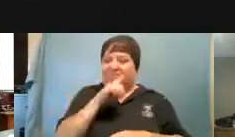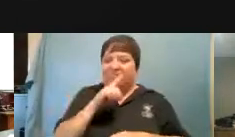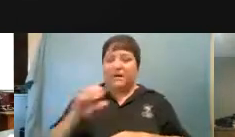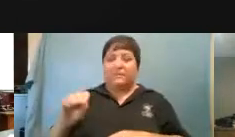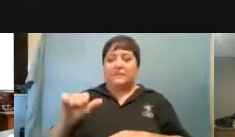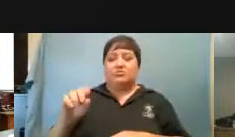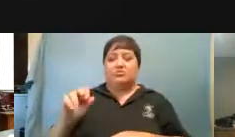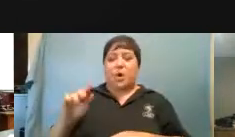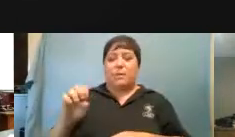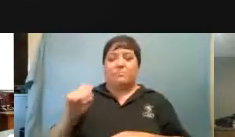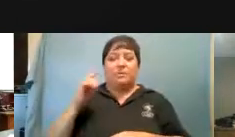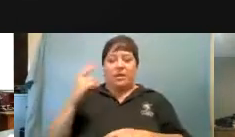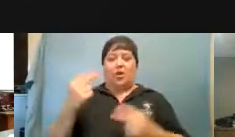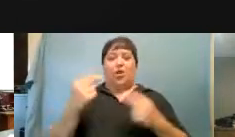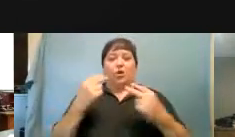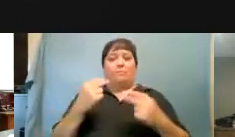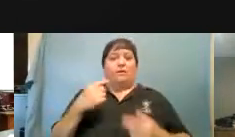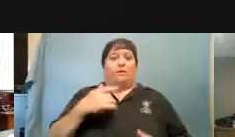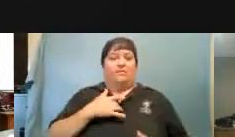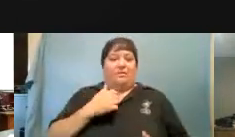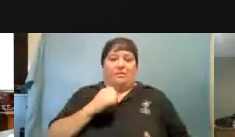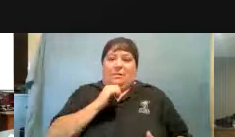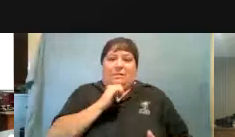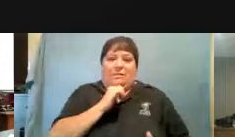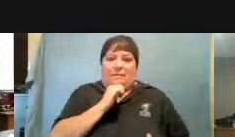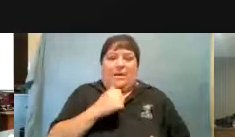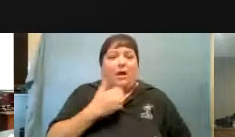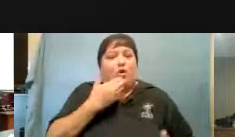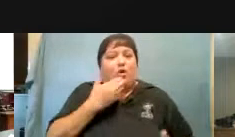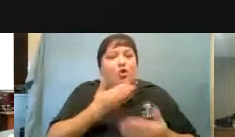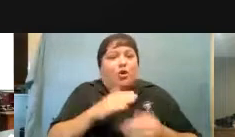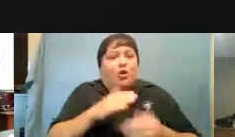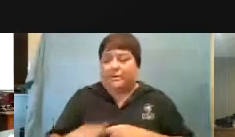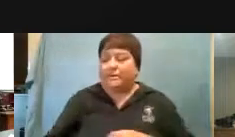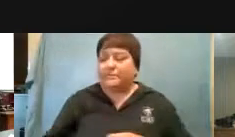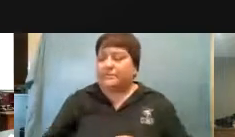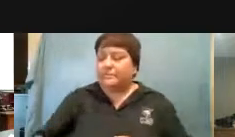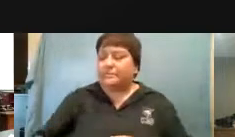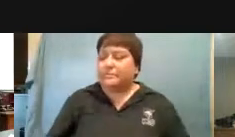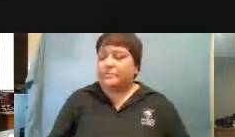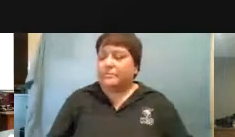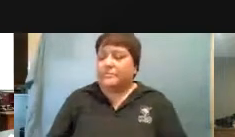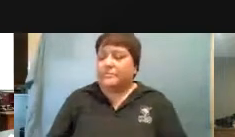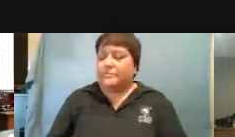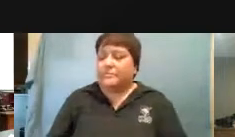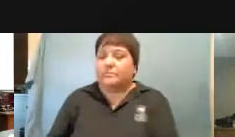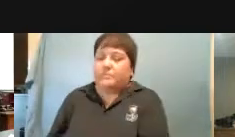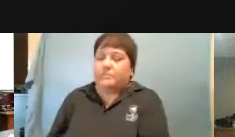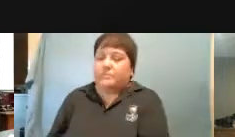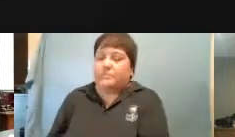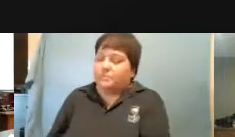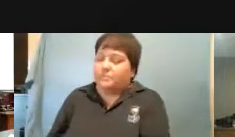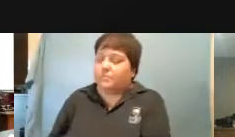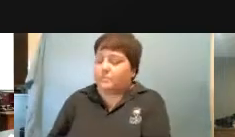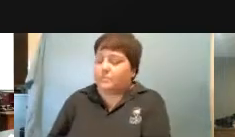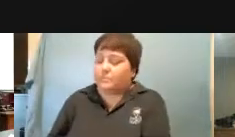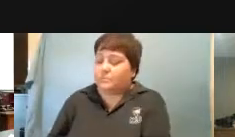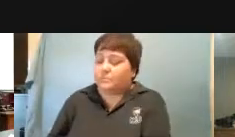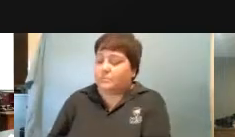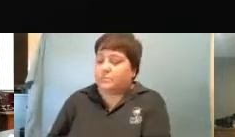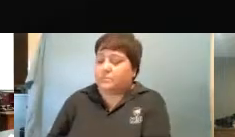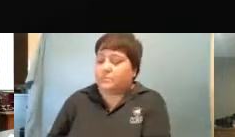So next I want to show you just kind of the short video about the stigma of mental health. Let me know if you can hear